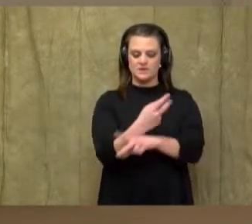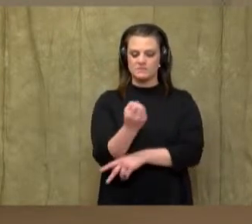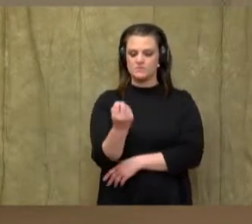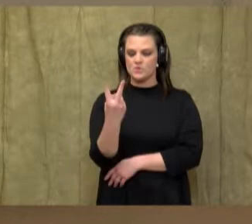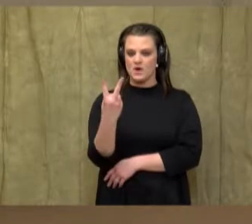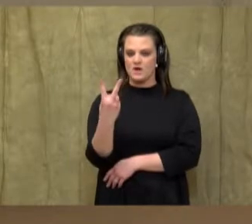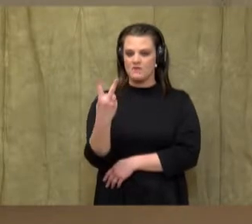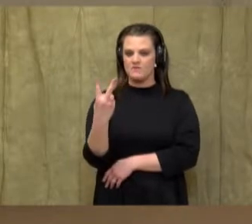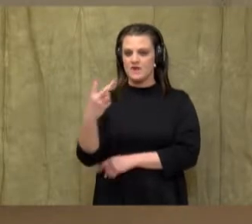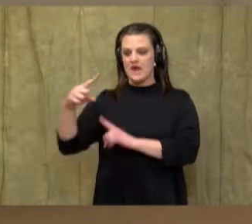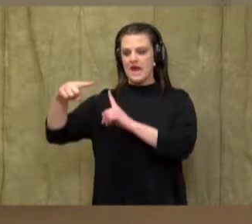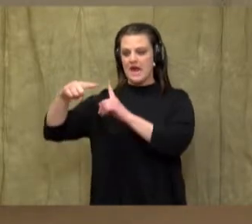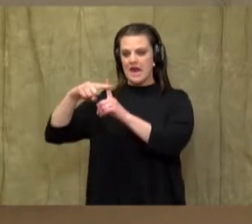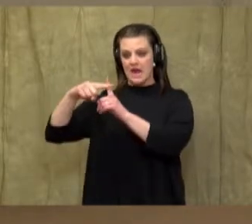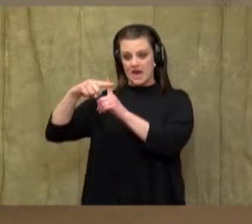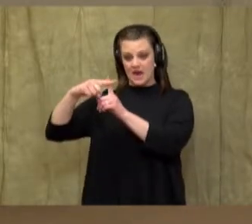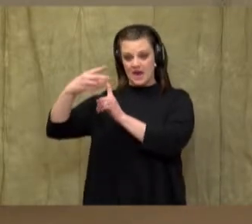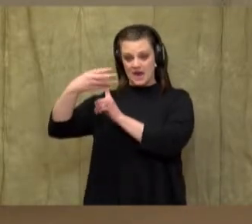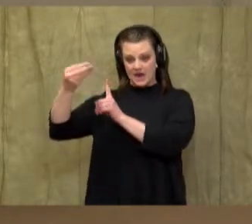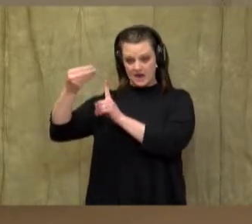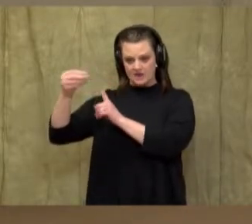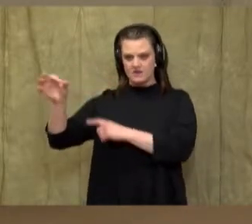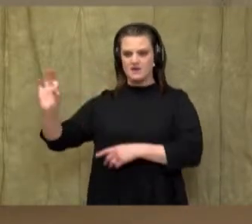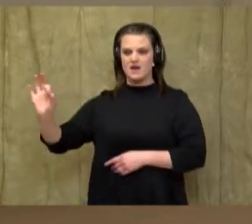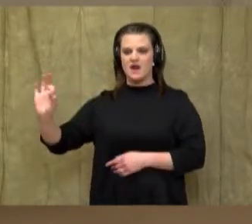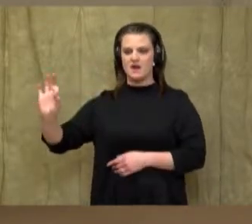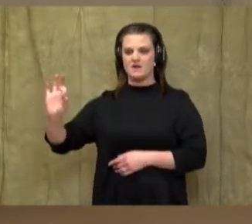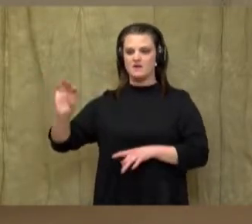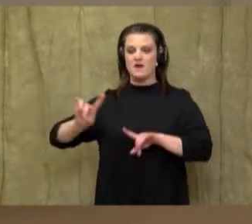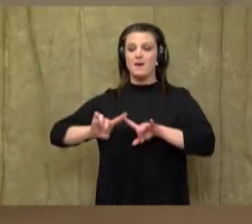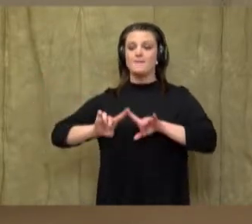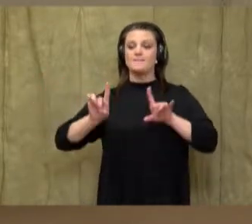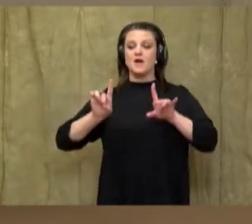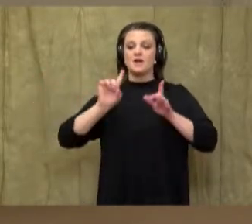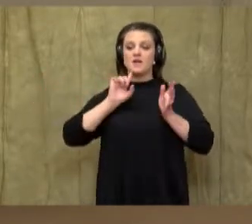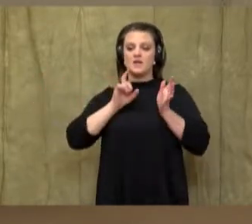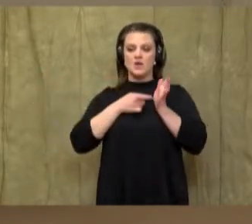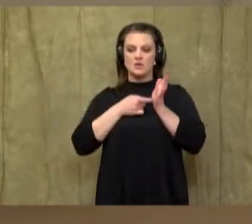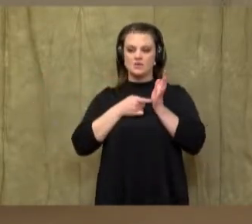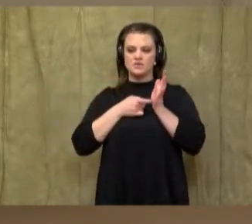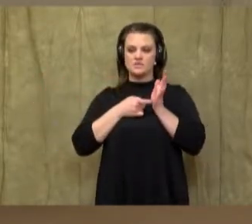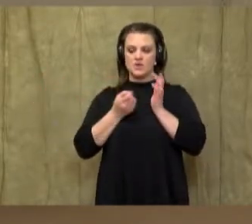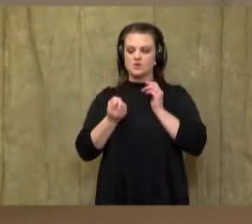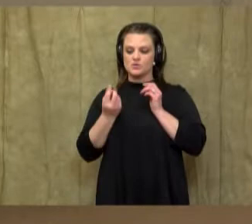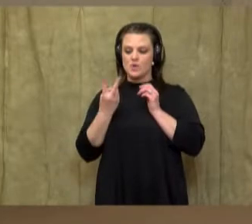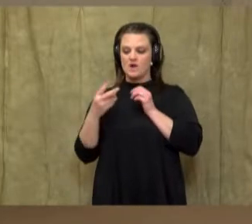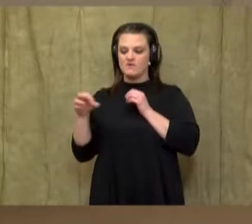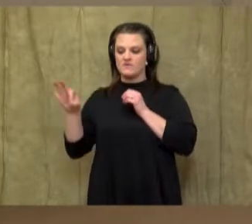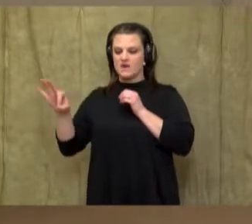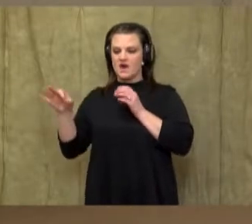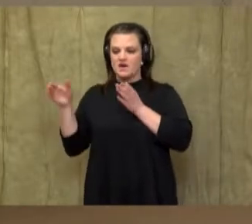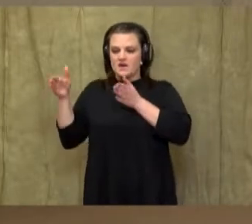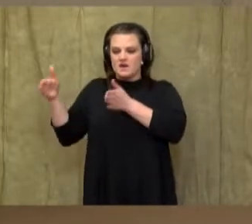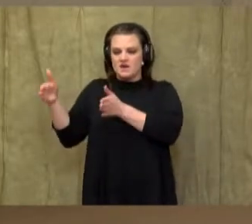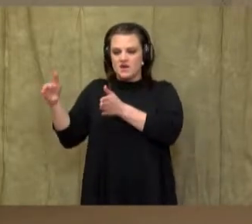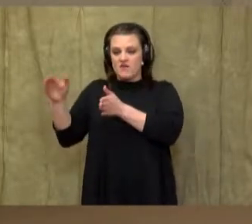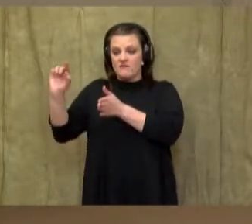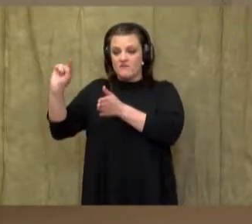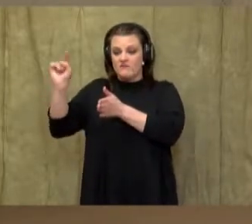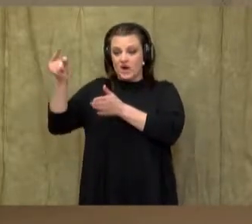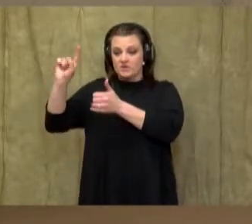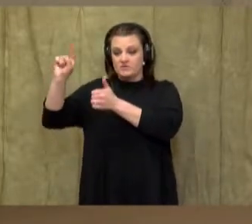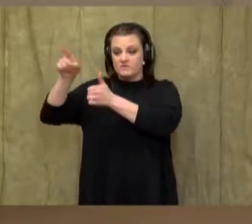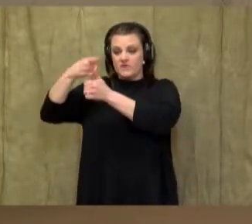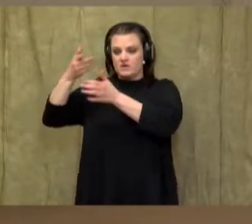and 9. But notice, because 12 and 9, we have to find their difference before we